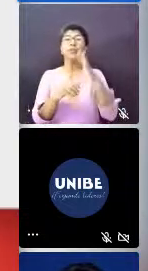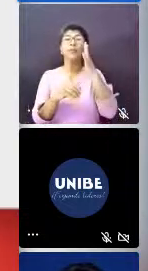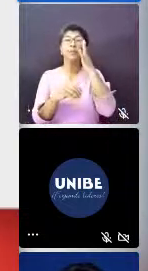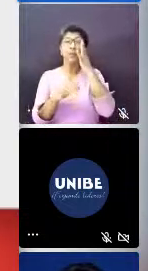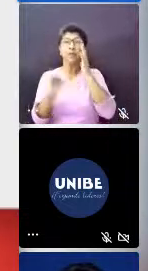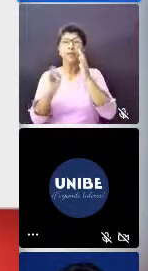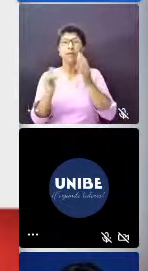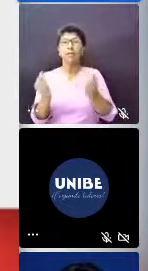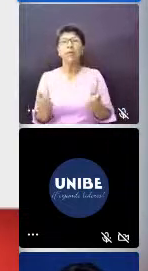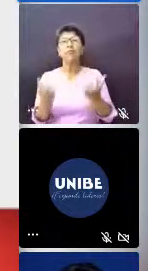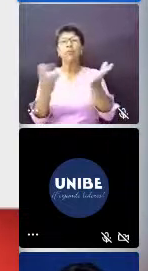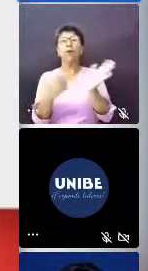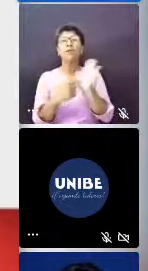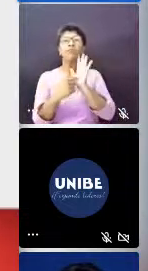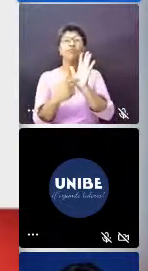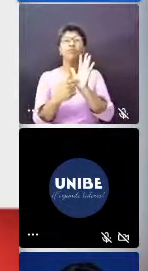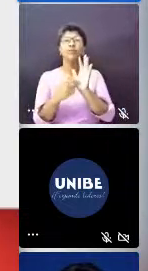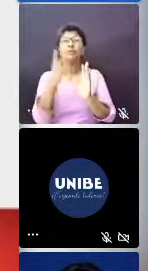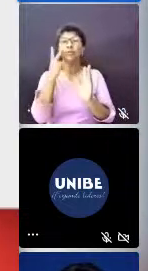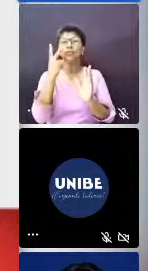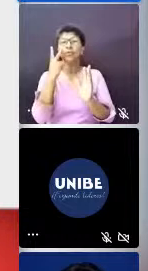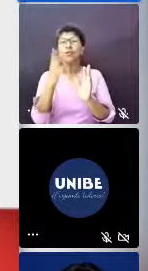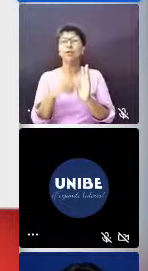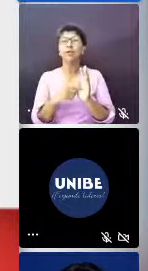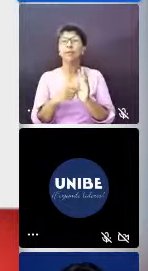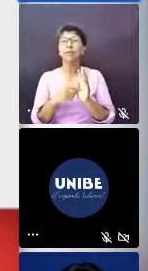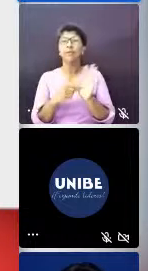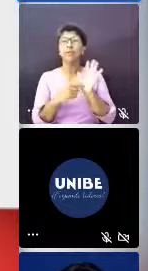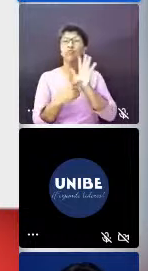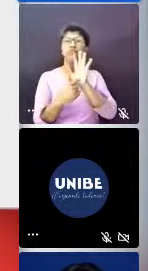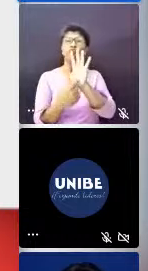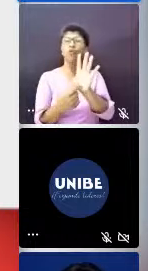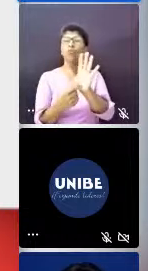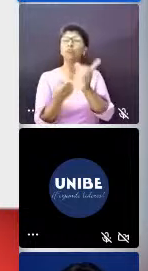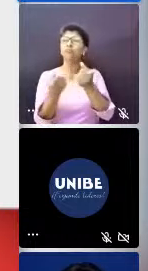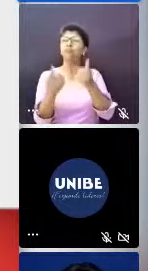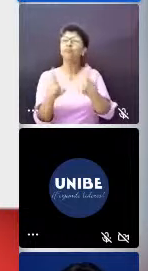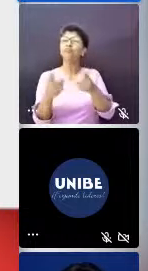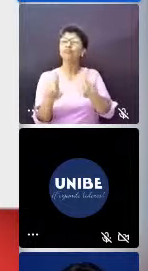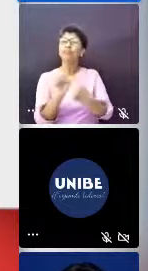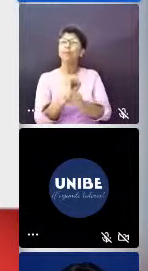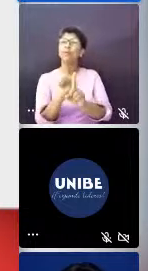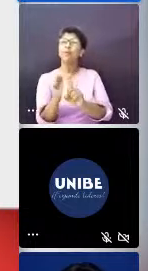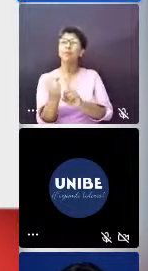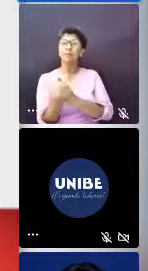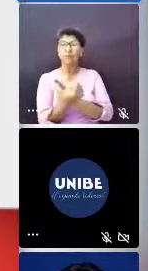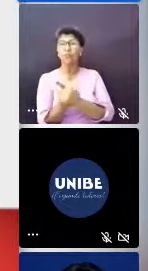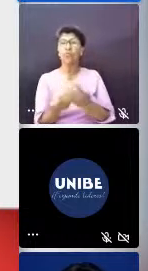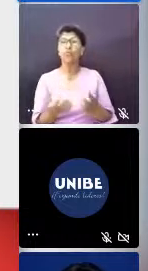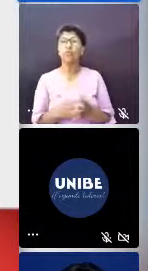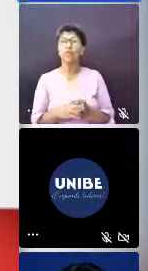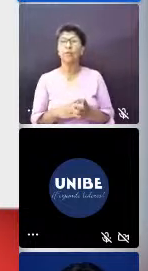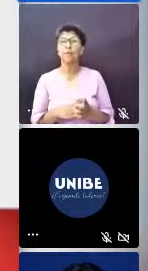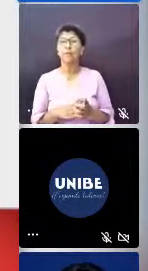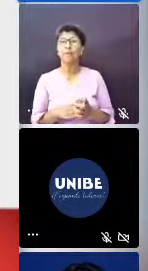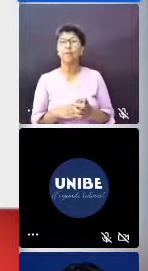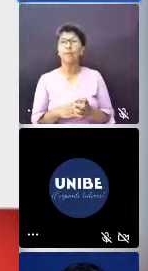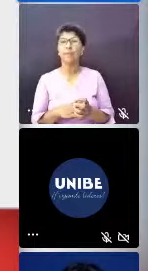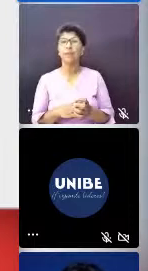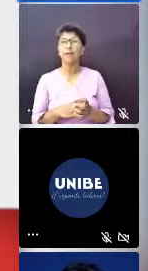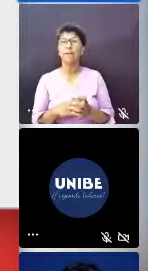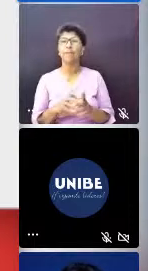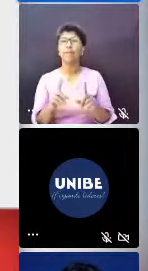prepared two links for YouTube videos that show the situation of Polish